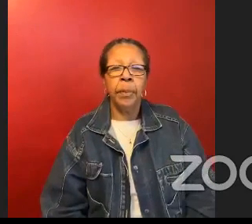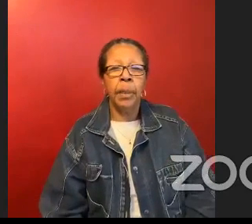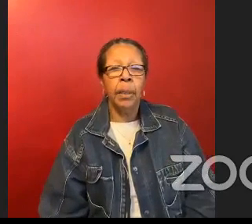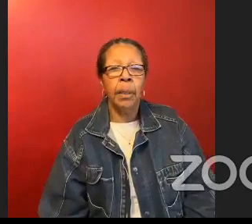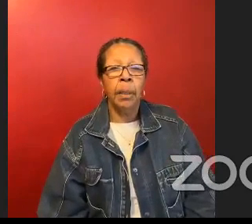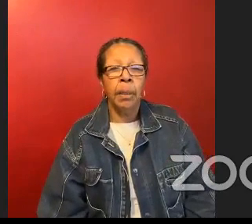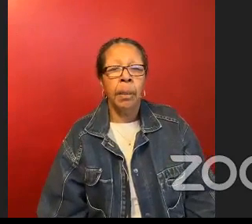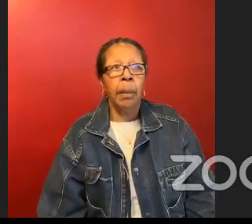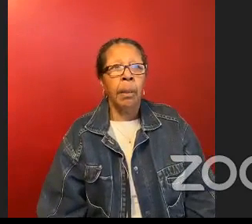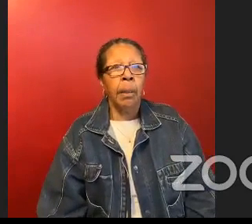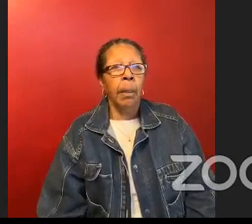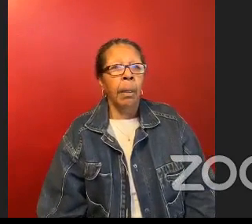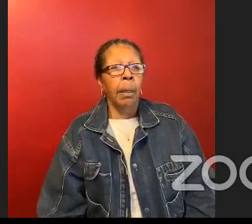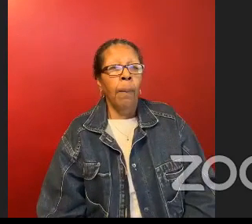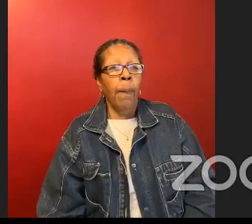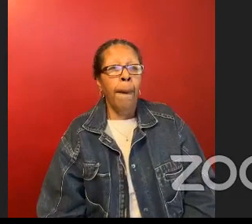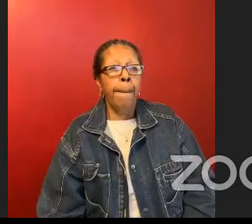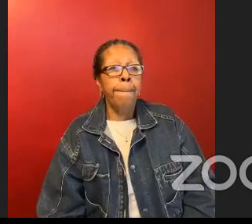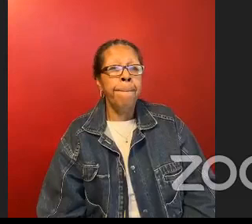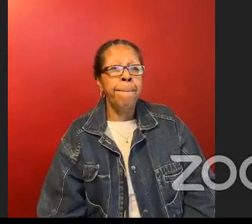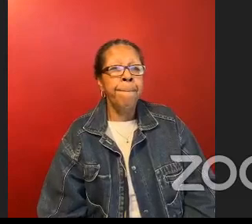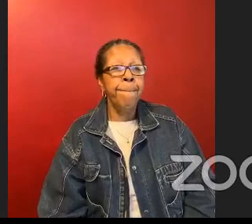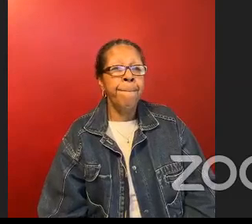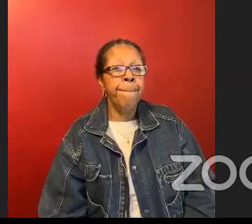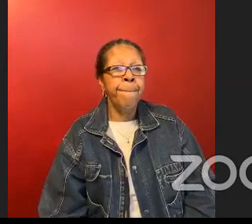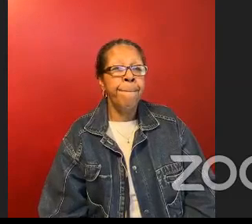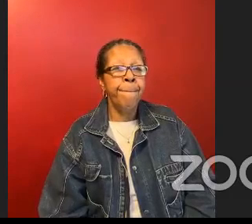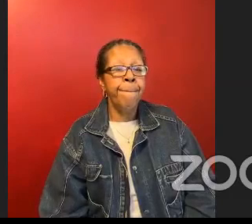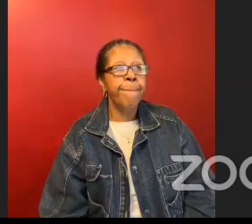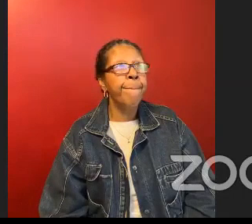Amen. We don't want the pancake, okay? The